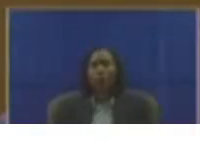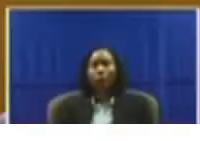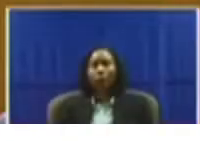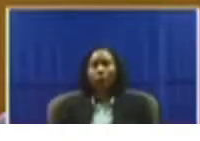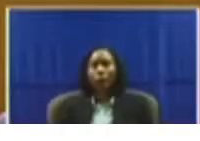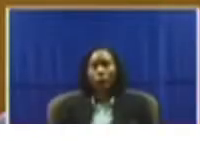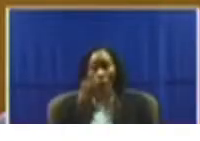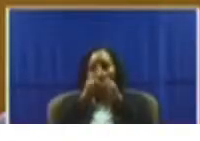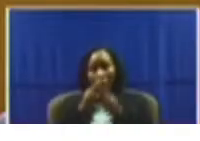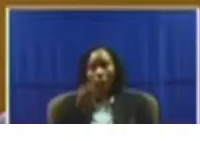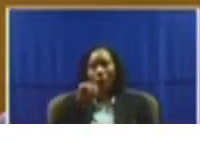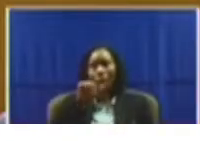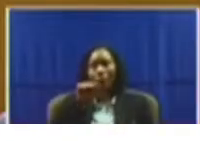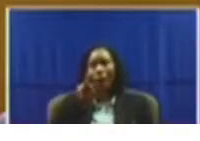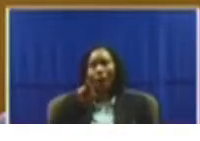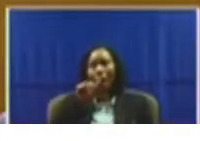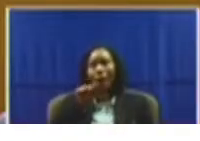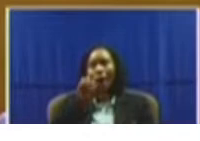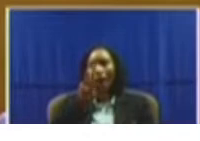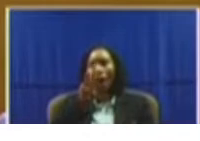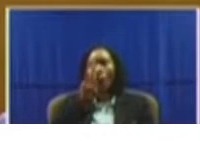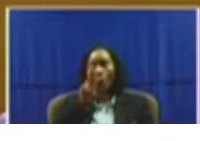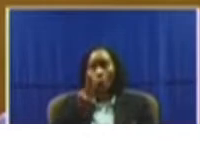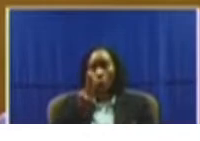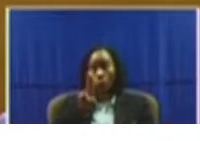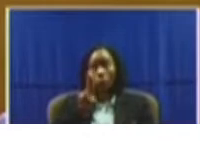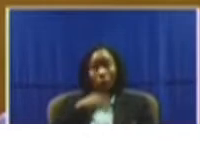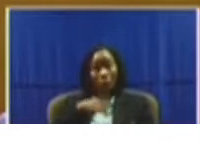Honorable Mahau, I'll throw you out